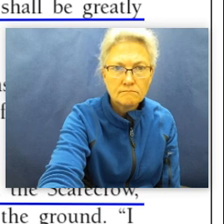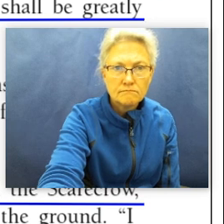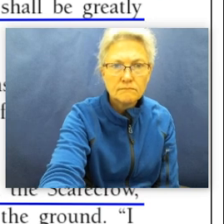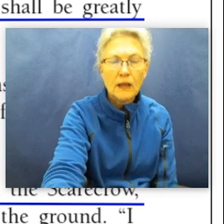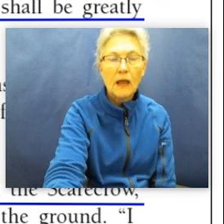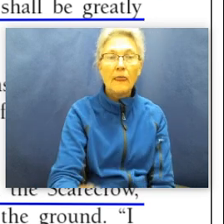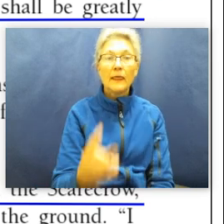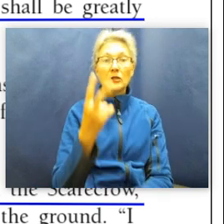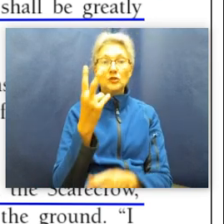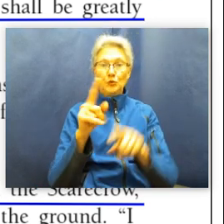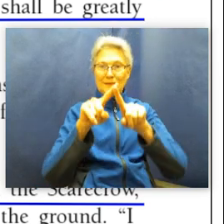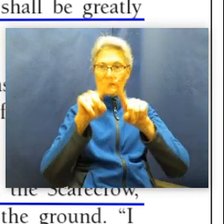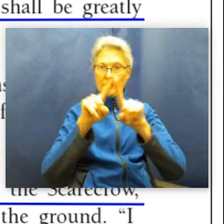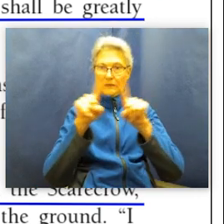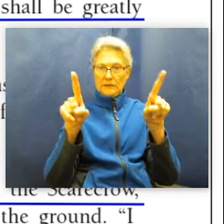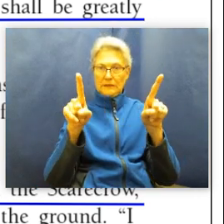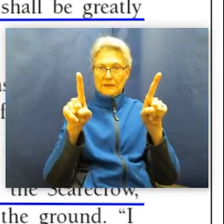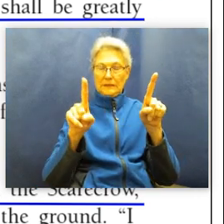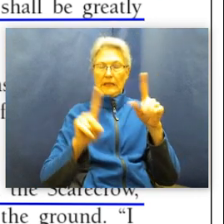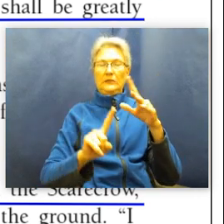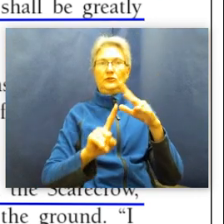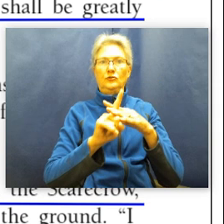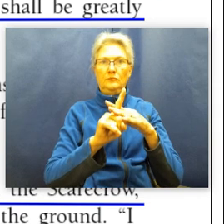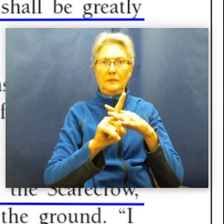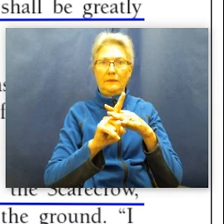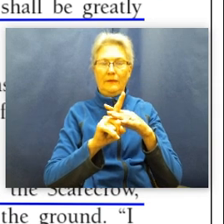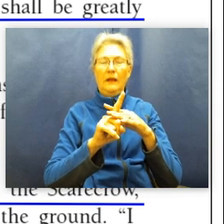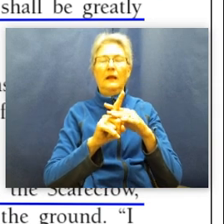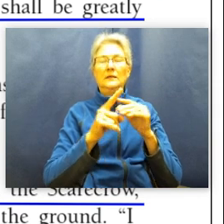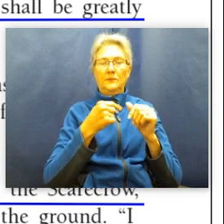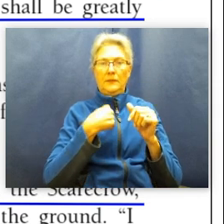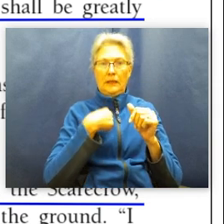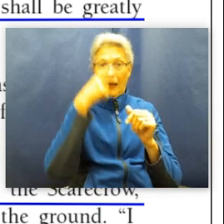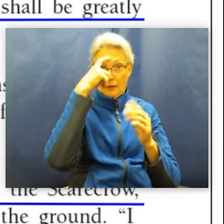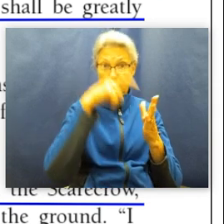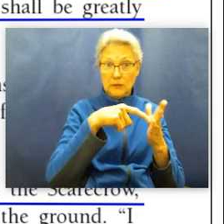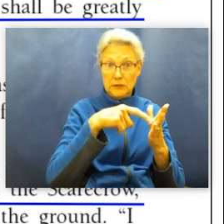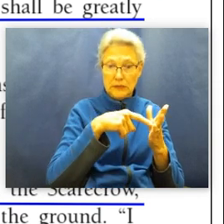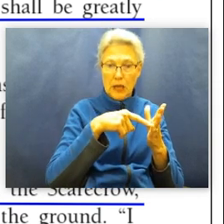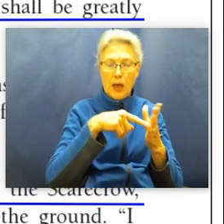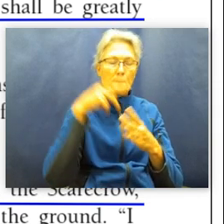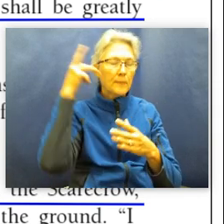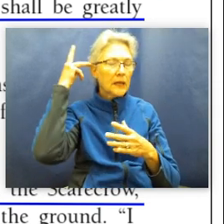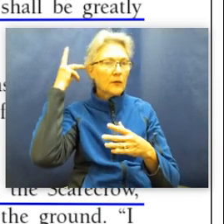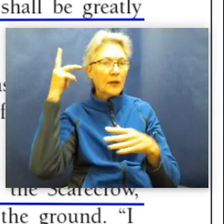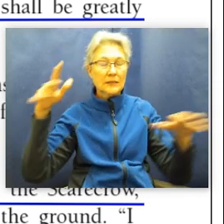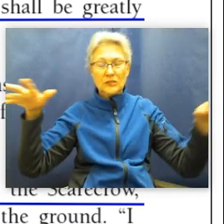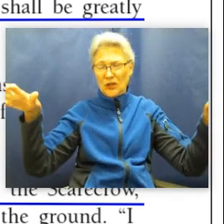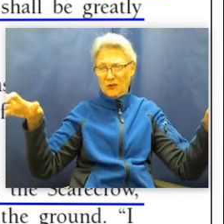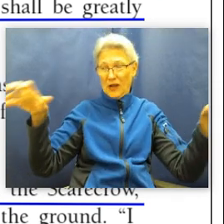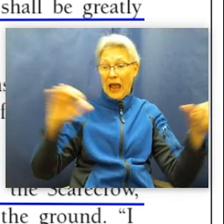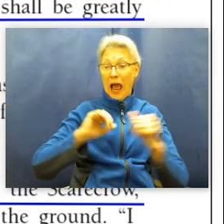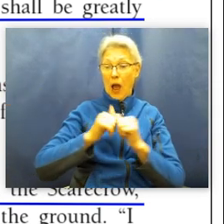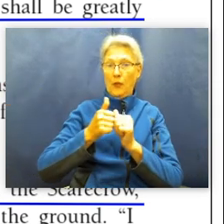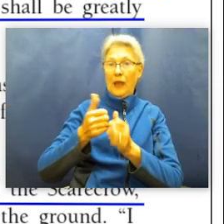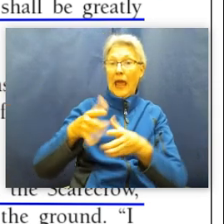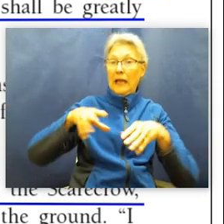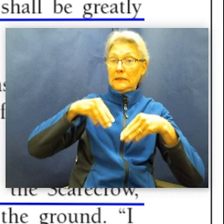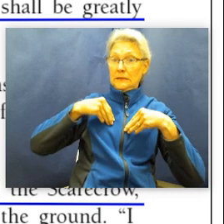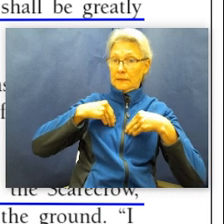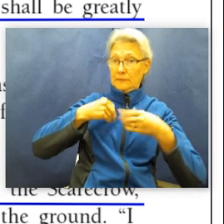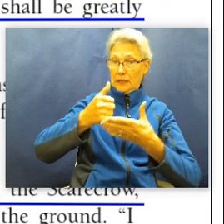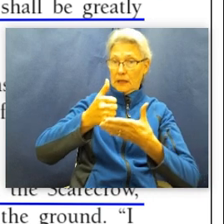There were two differences that stuck out to me between Peter and Scarecrow and how they received help and what they